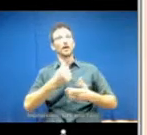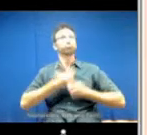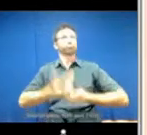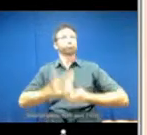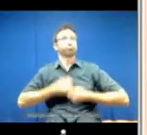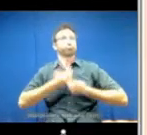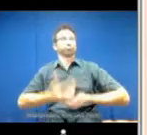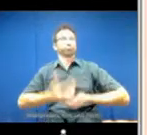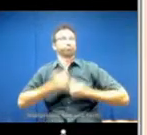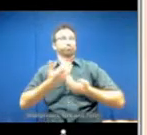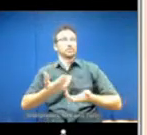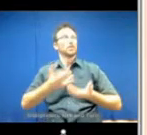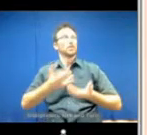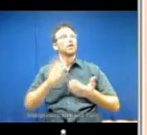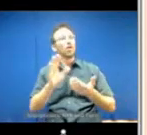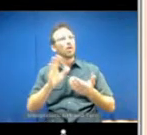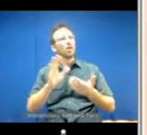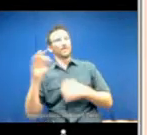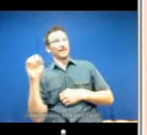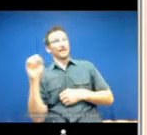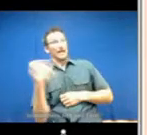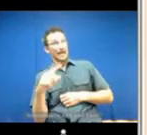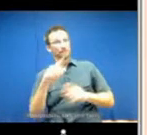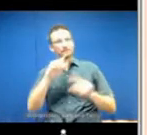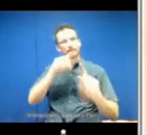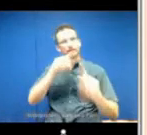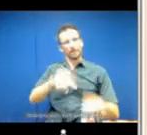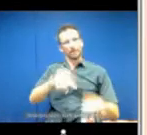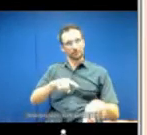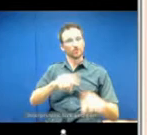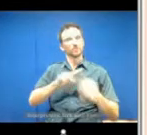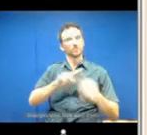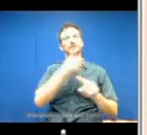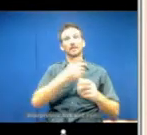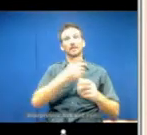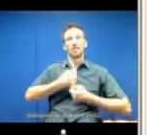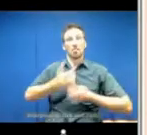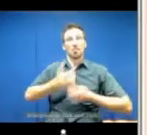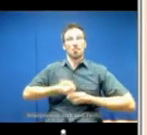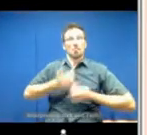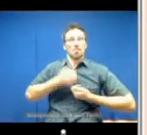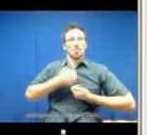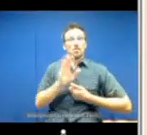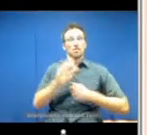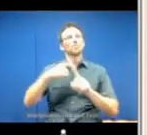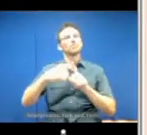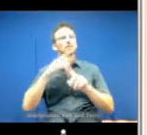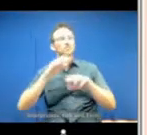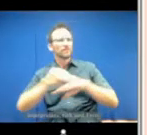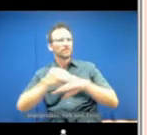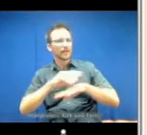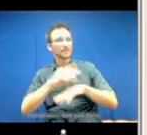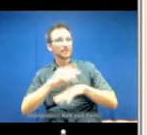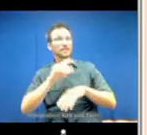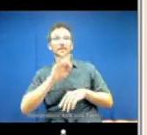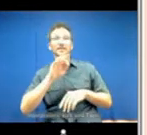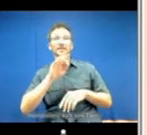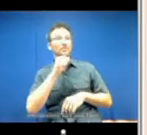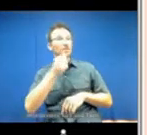asked, and the same kinds of commitments. Don't answer a question you don't understand or you can't hear or anything like